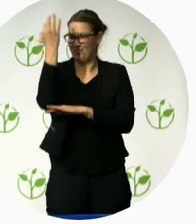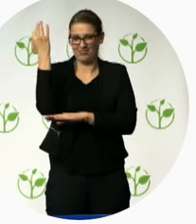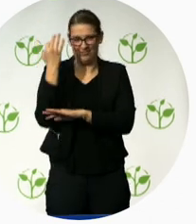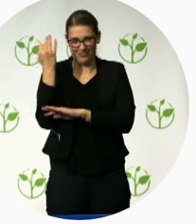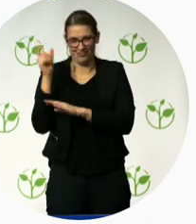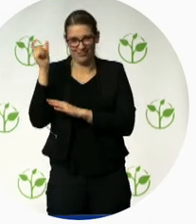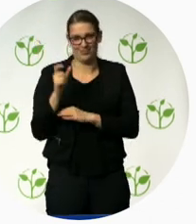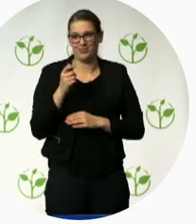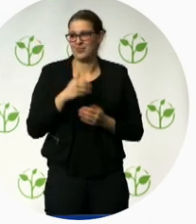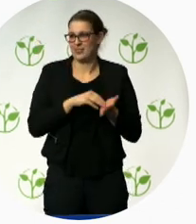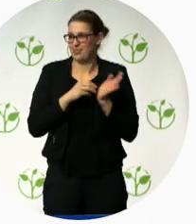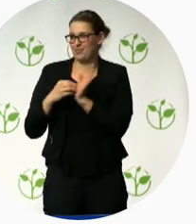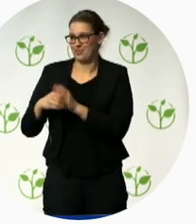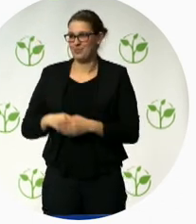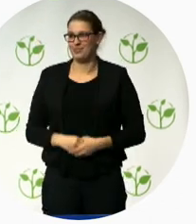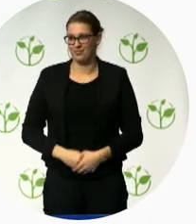Ah, there you are.